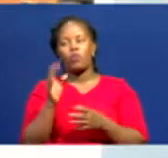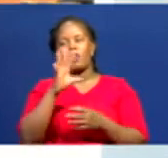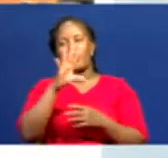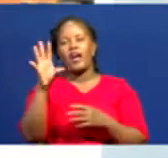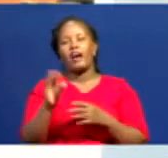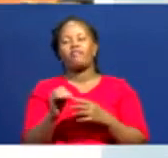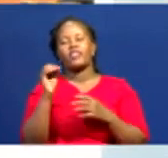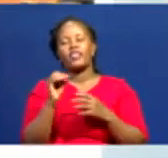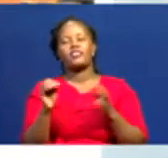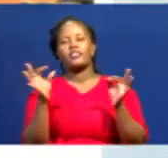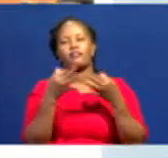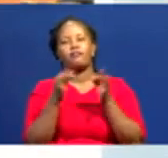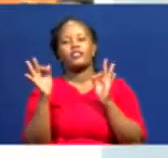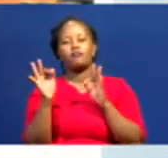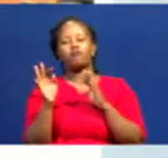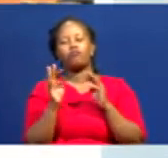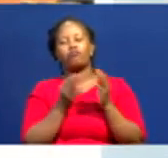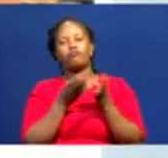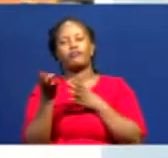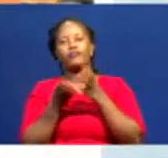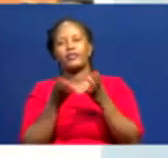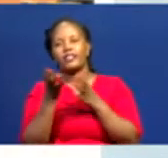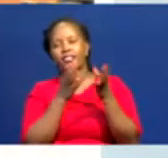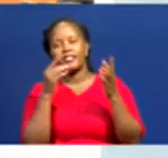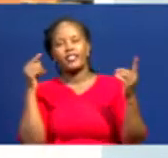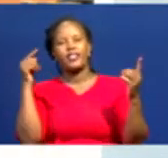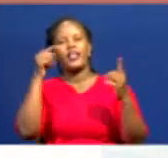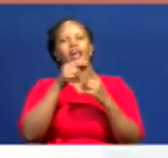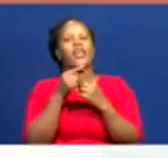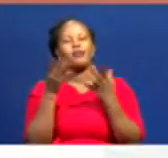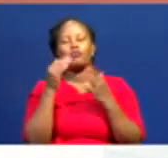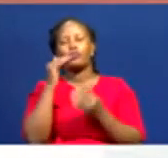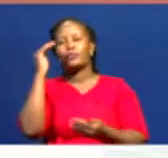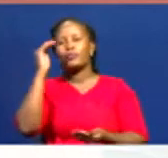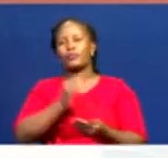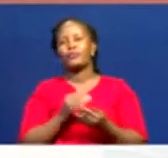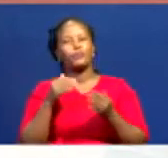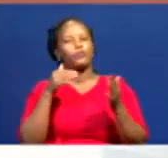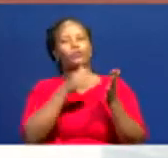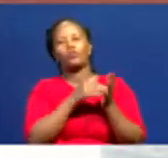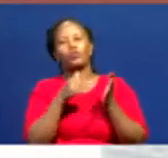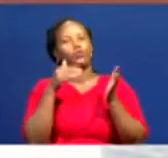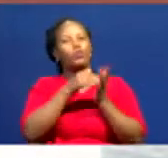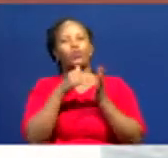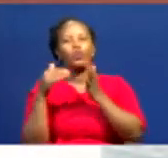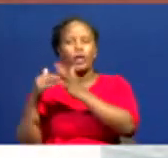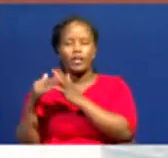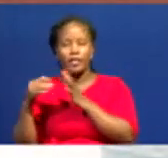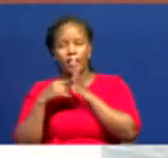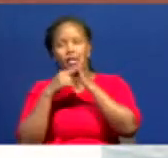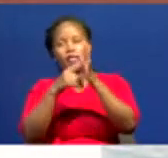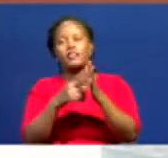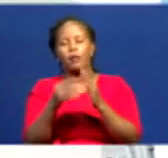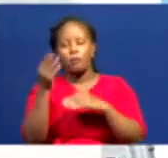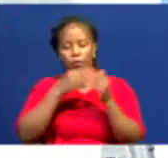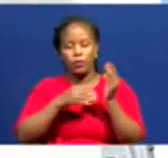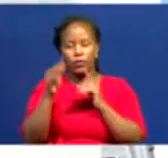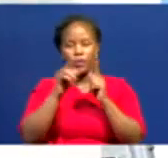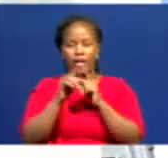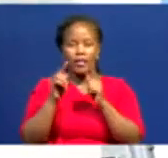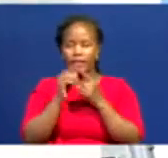Continental Free Trade Area's main goal is to bring down barriers in trading, specifically tariffs and import